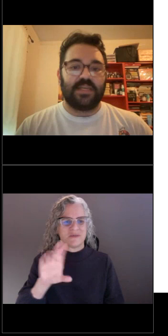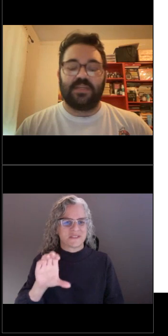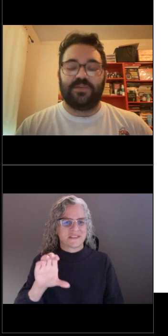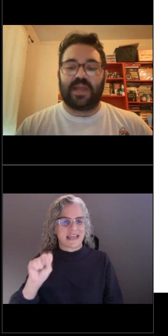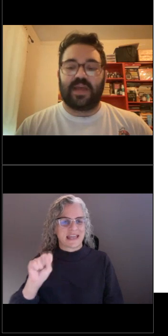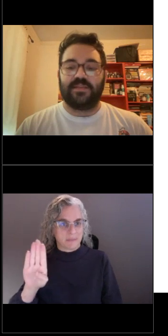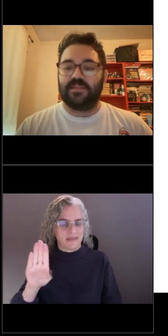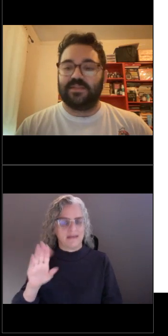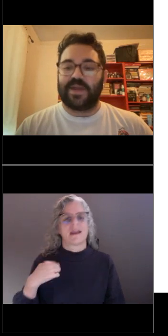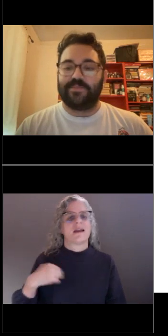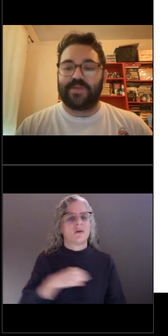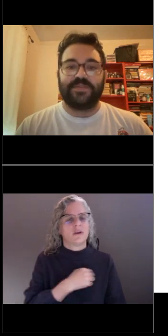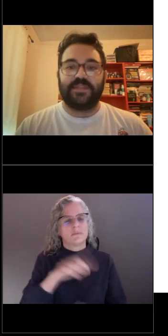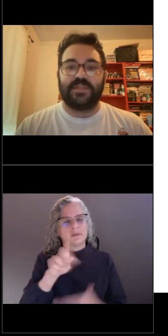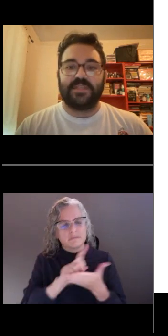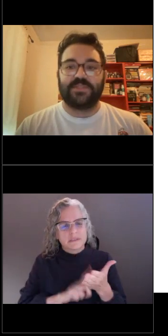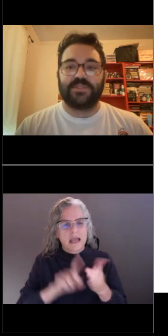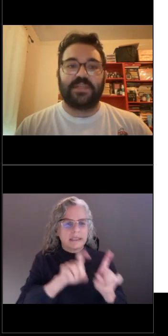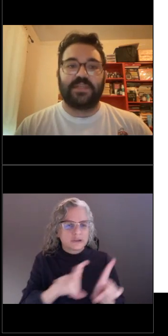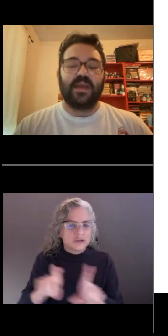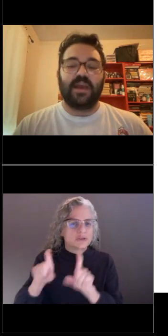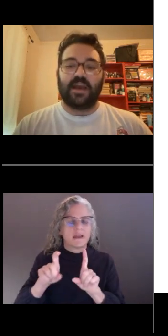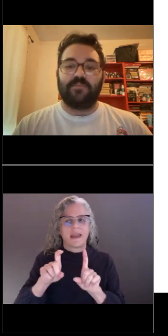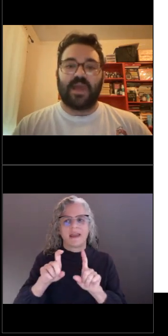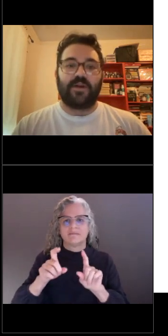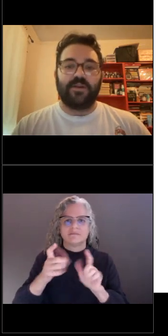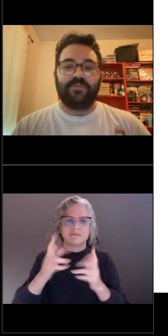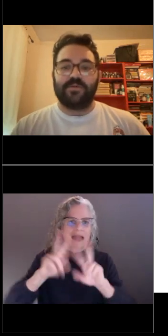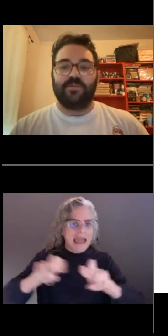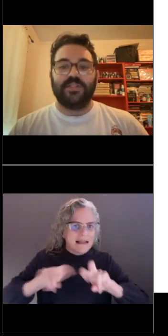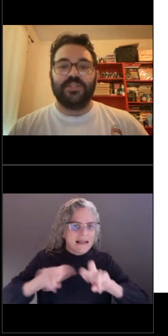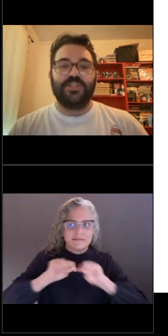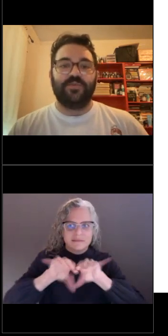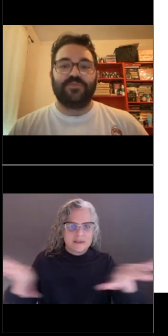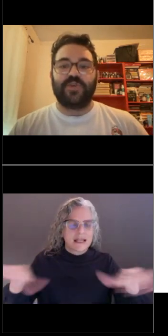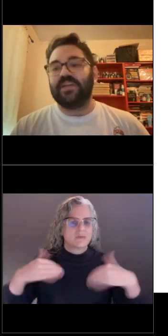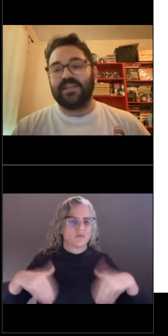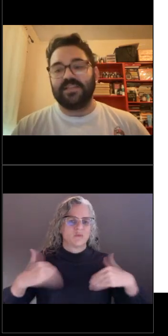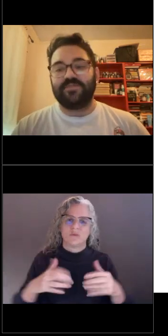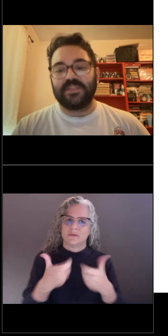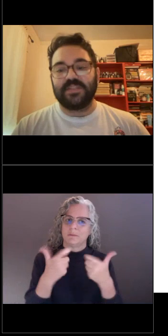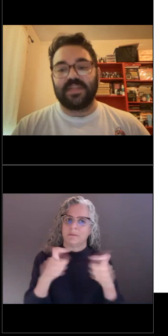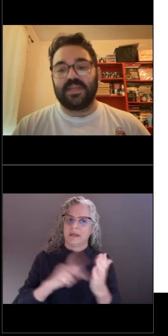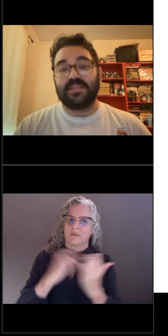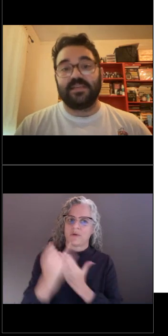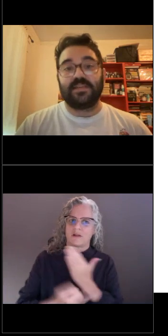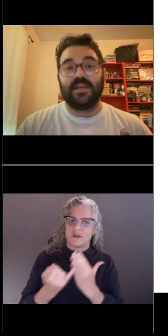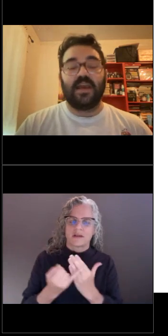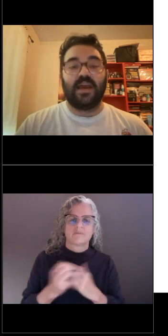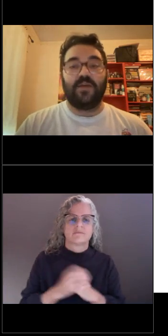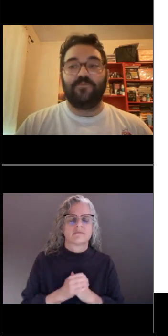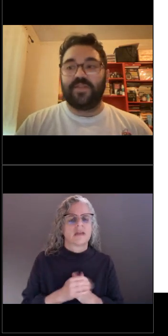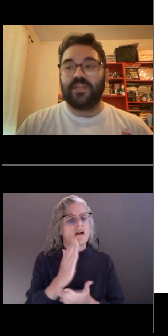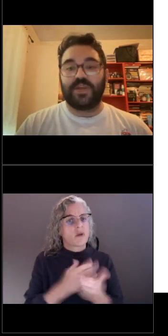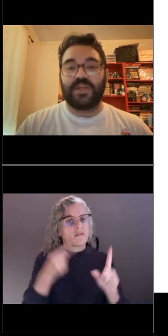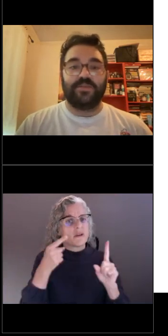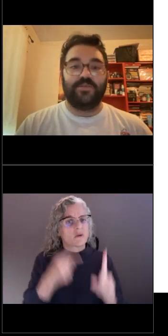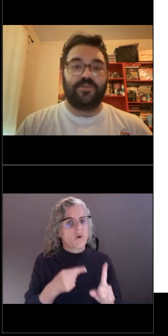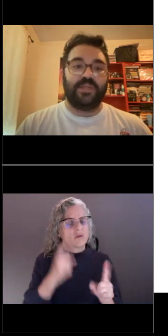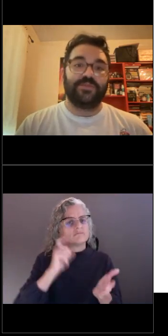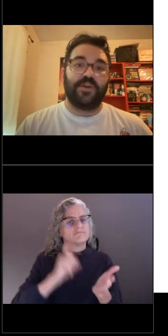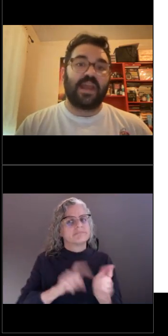conducting it, doing analysis. It's quite massive at this point. And part of what we wanted to do was recognize the differences that exist within